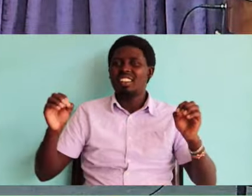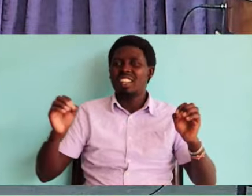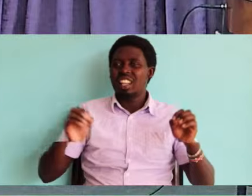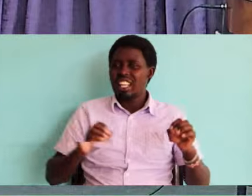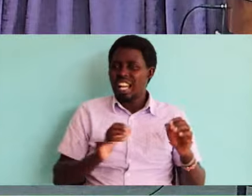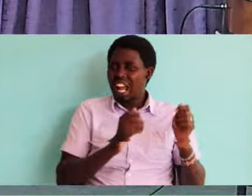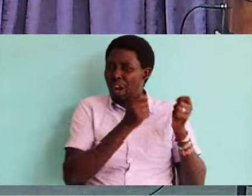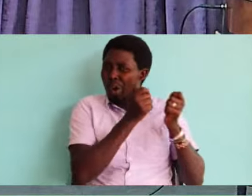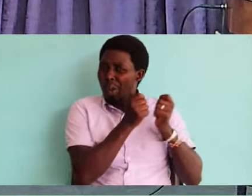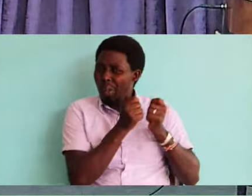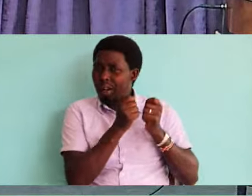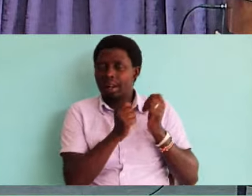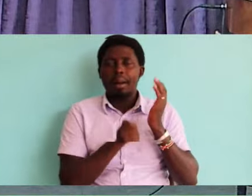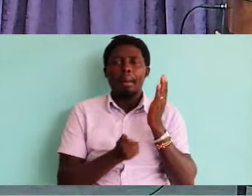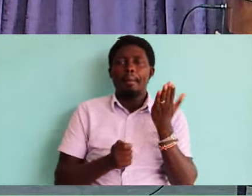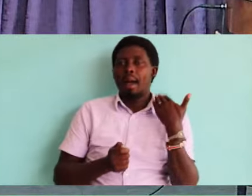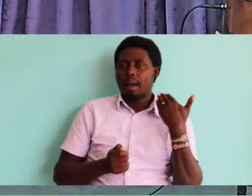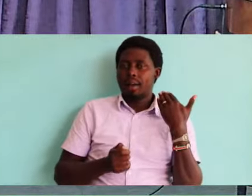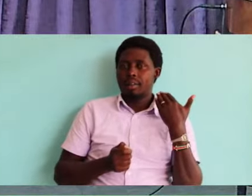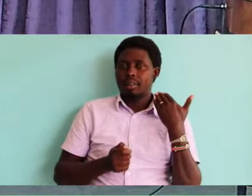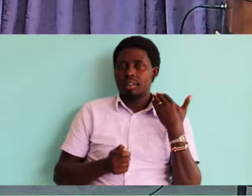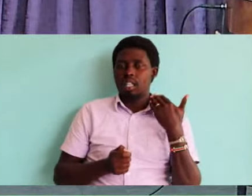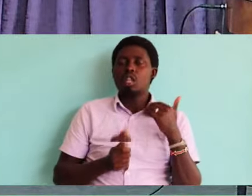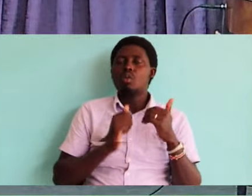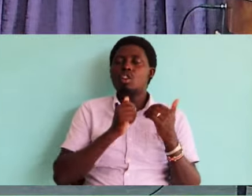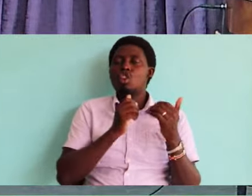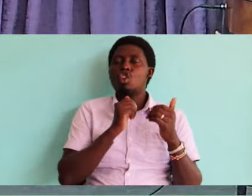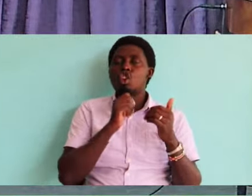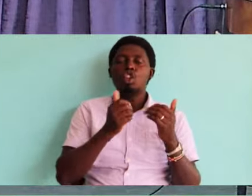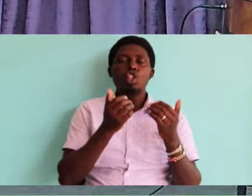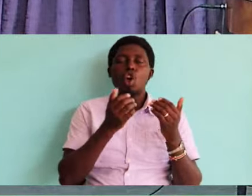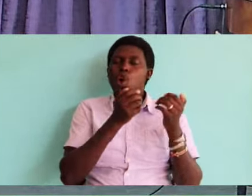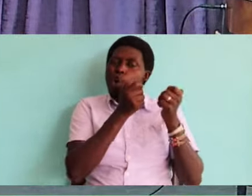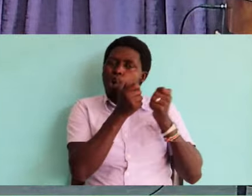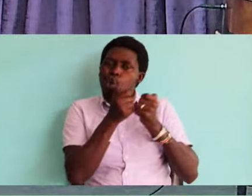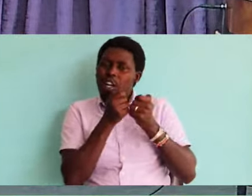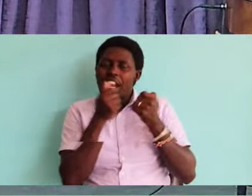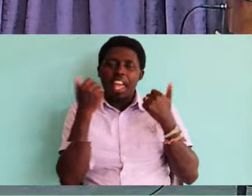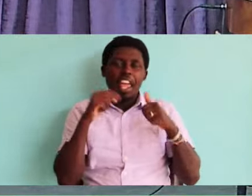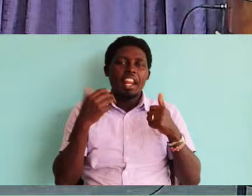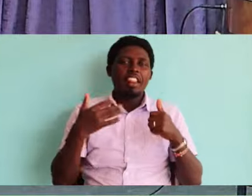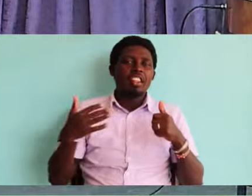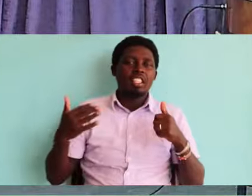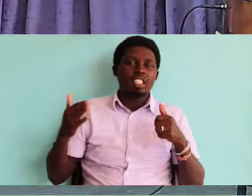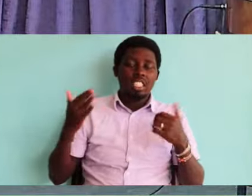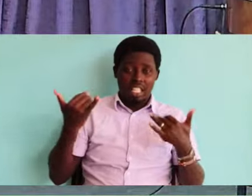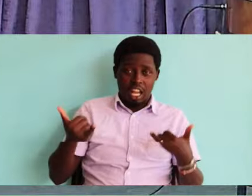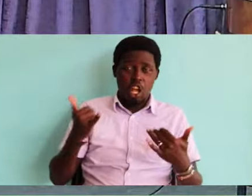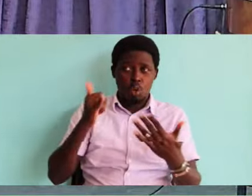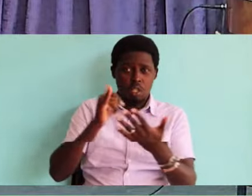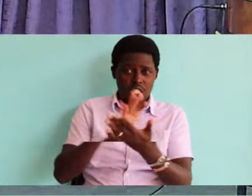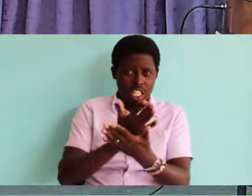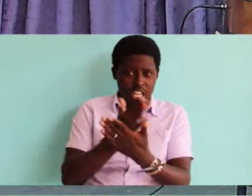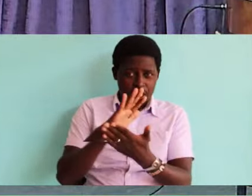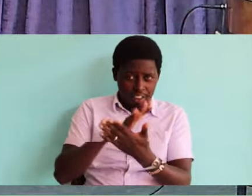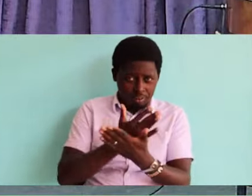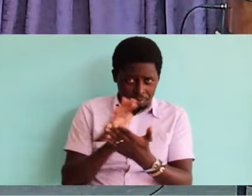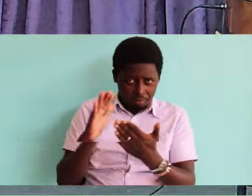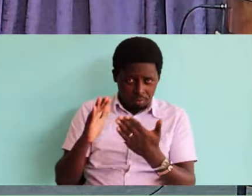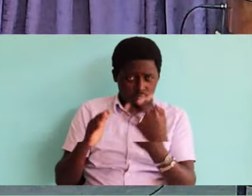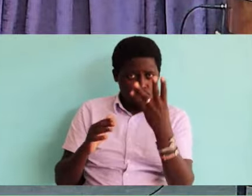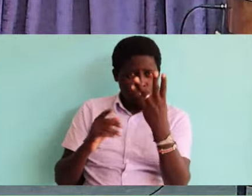back. They will withhold nothing. And therefore, I want to share with us these